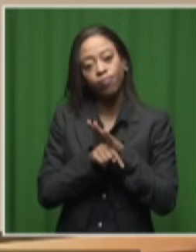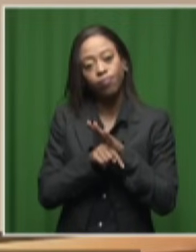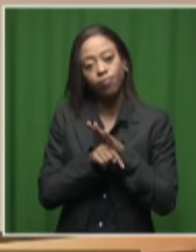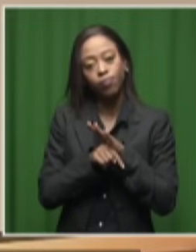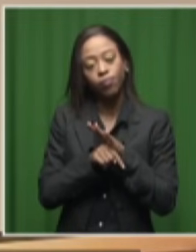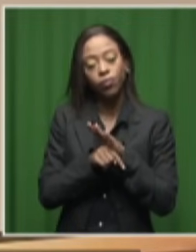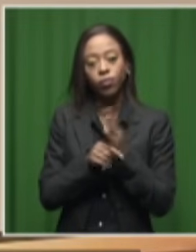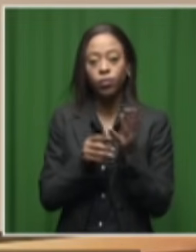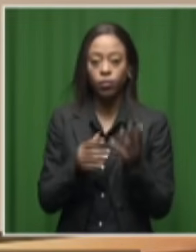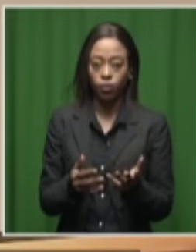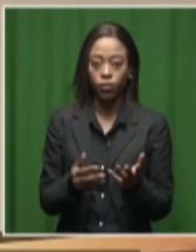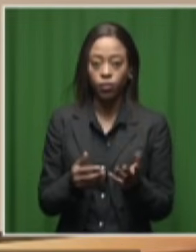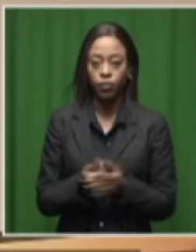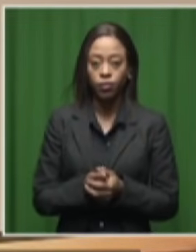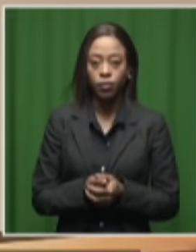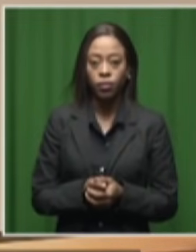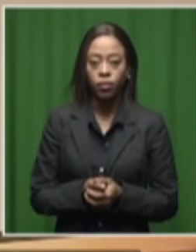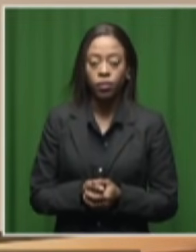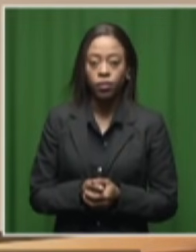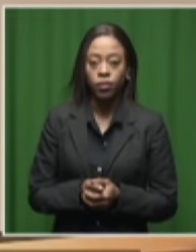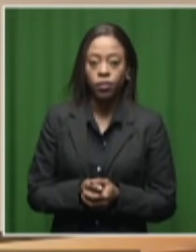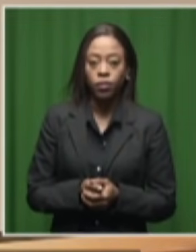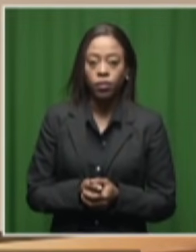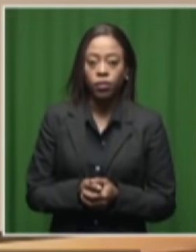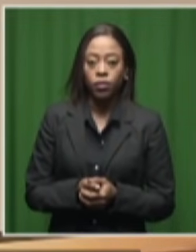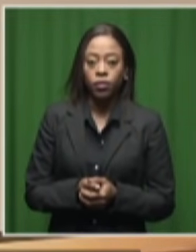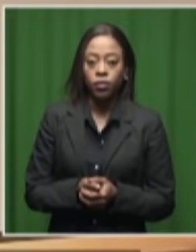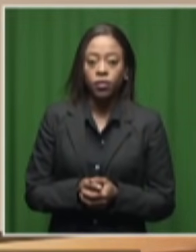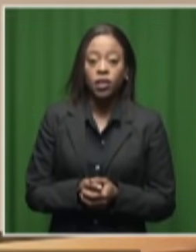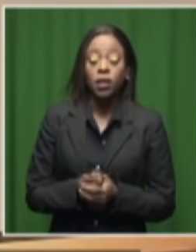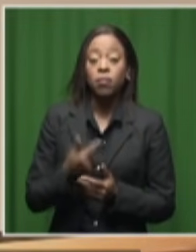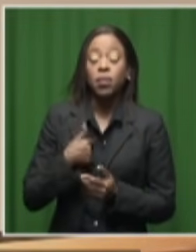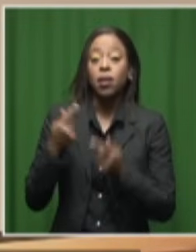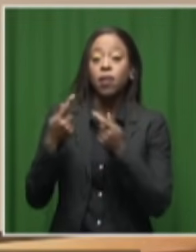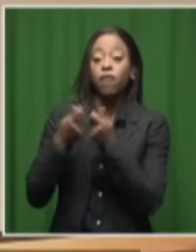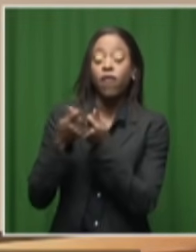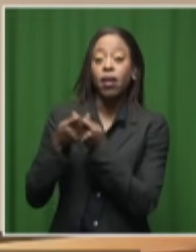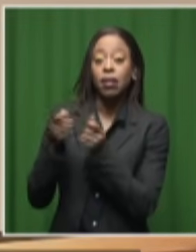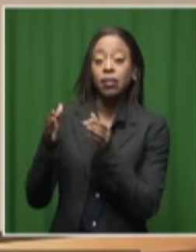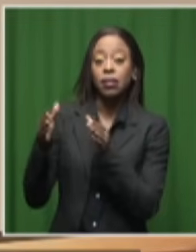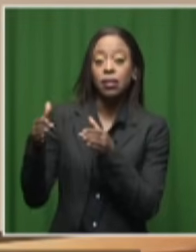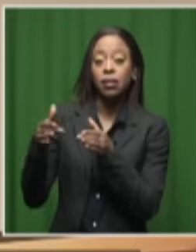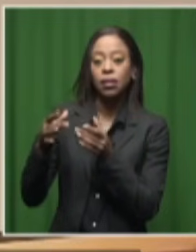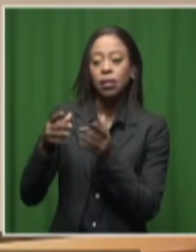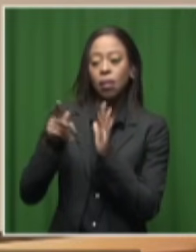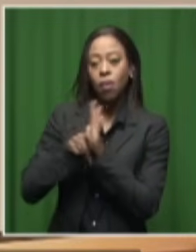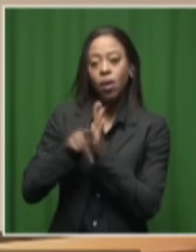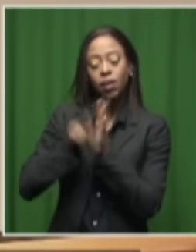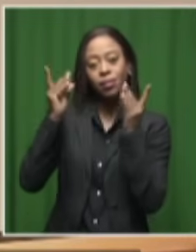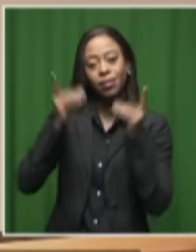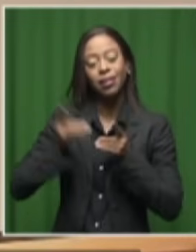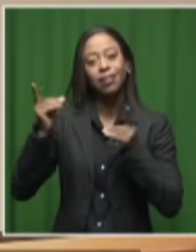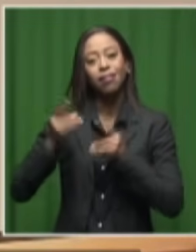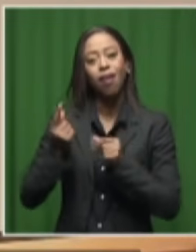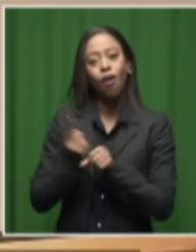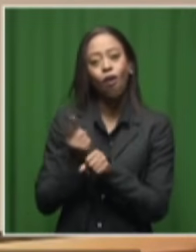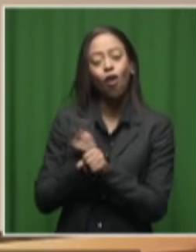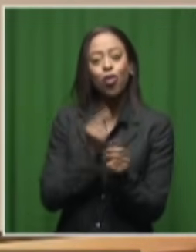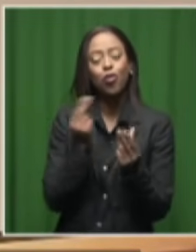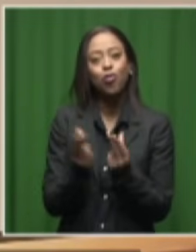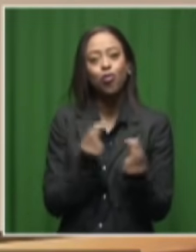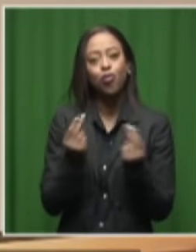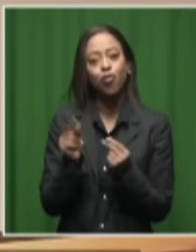where I sit in finances, I've got to make these policy choices on a day-to-day basis and